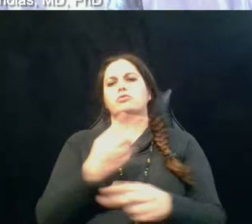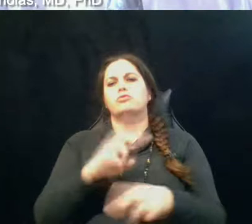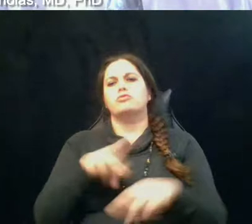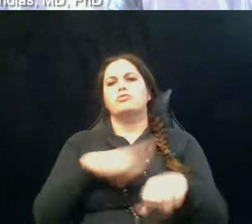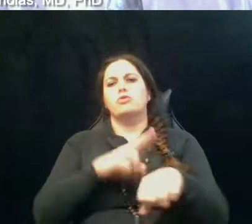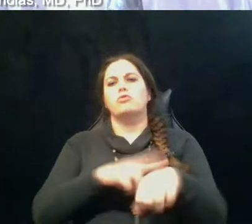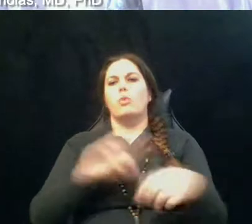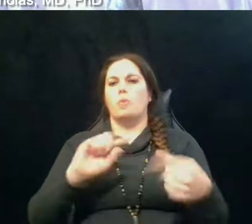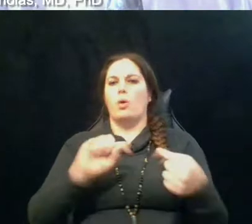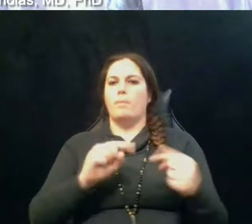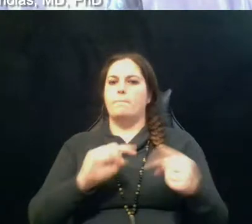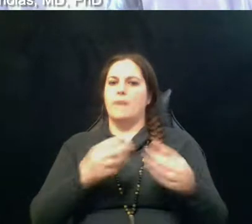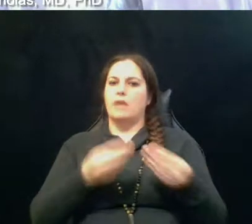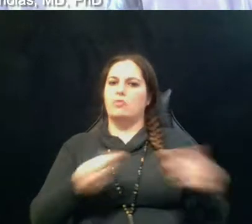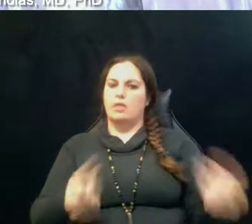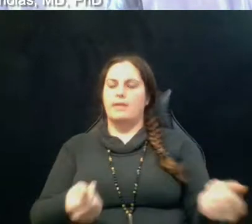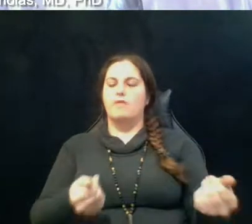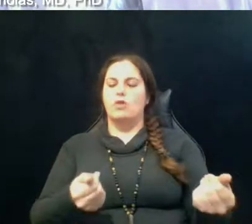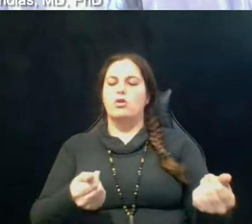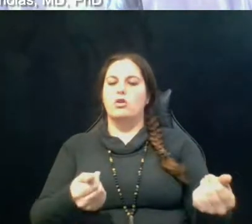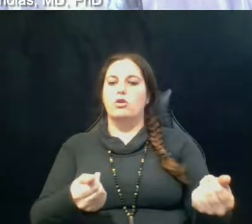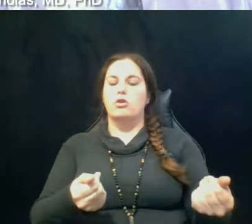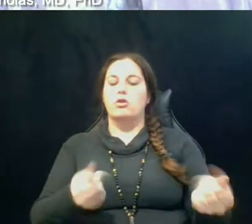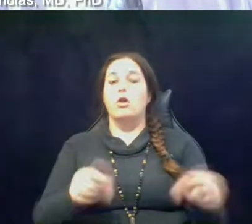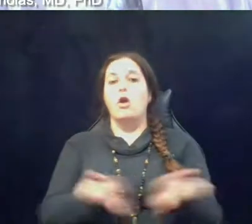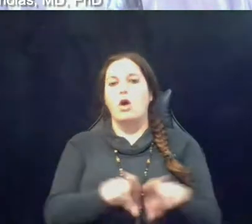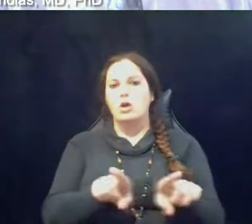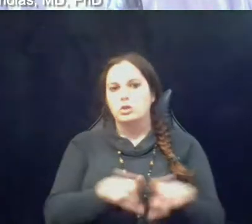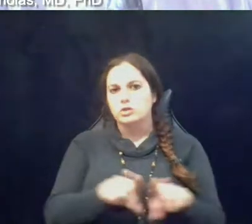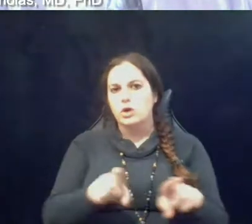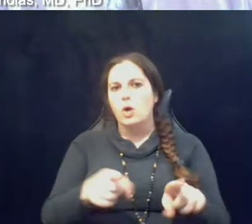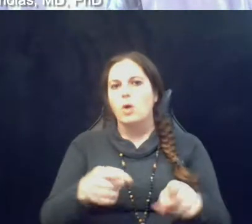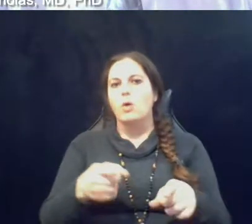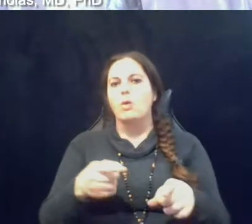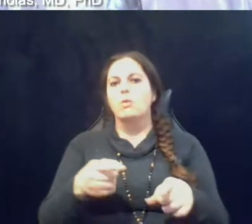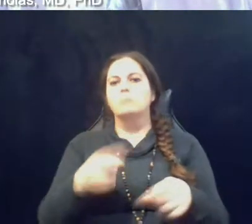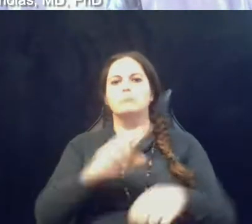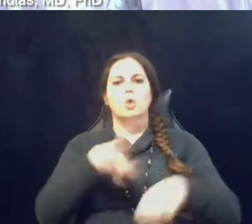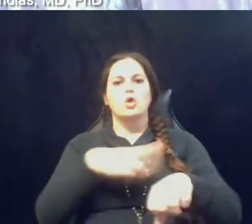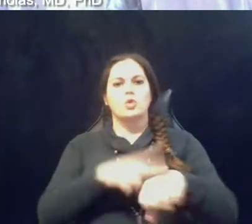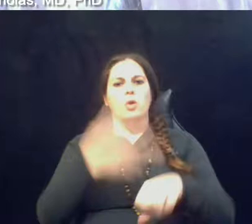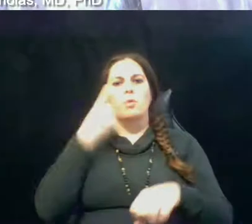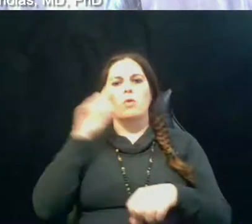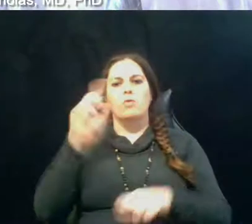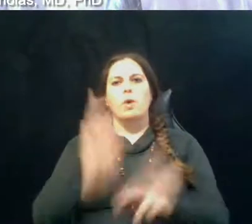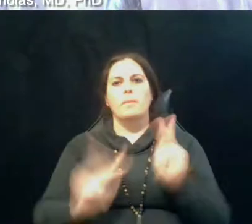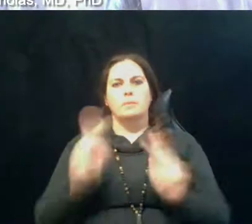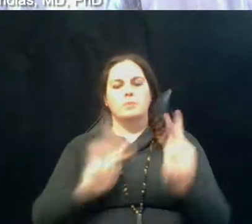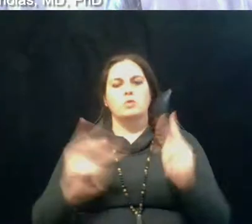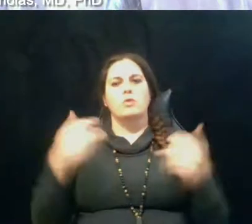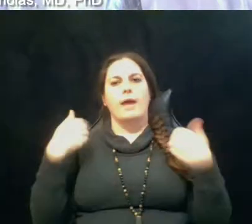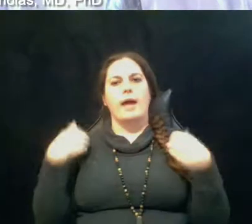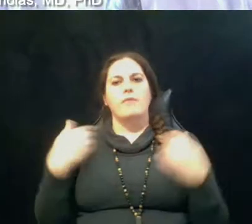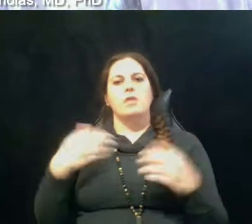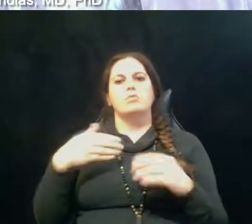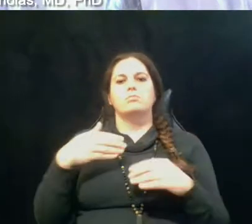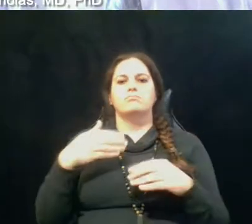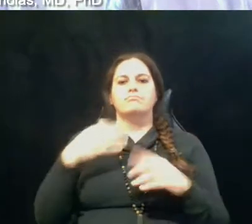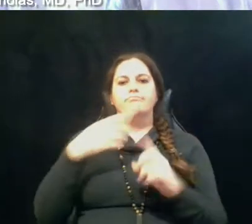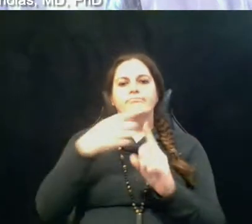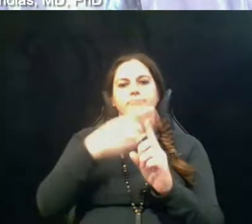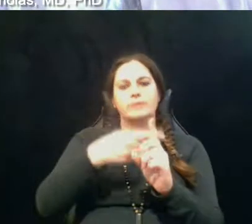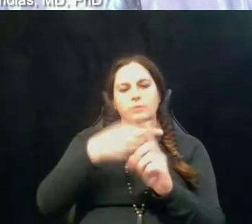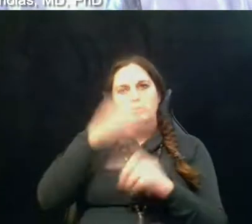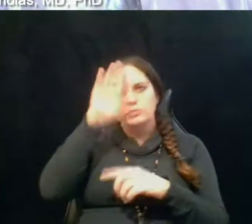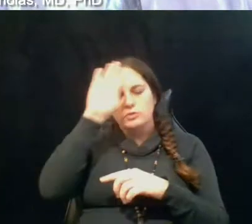can sometimes happen is it's pretty normal for people to have a low-grade fever. They may have a little bit of chills. That's